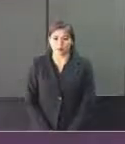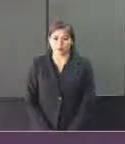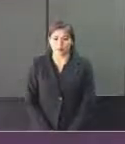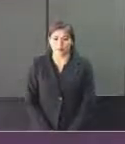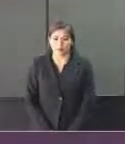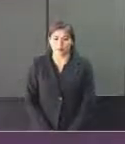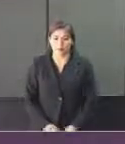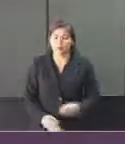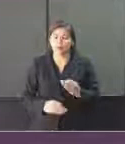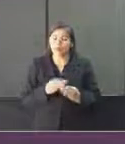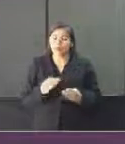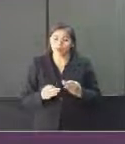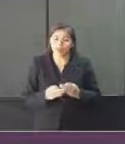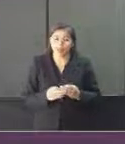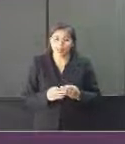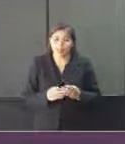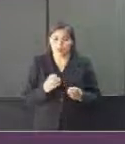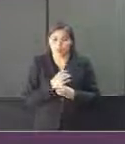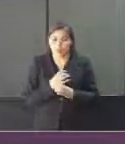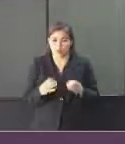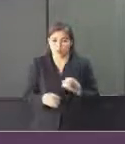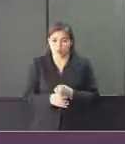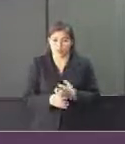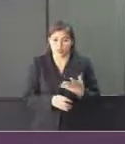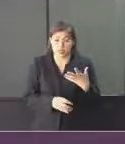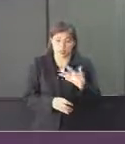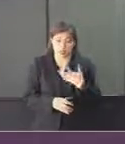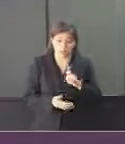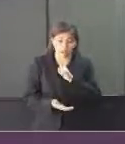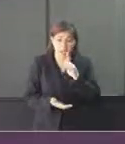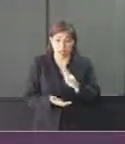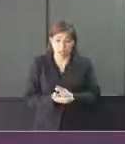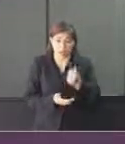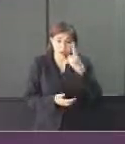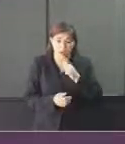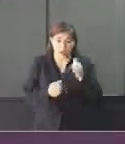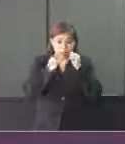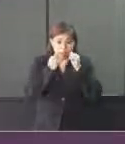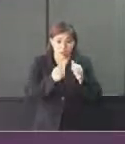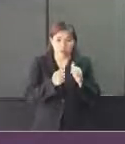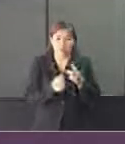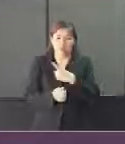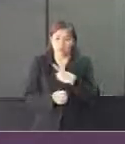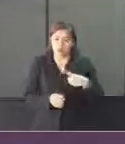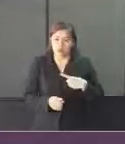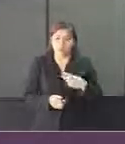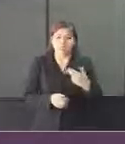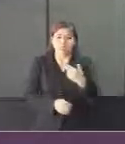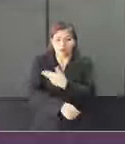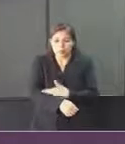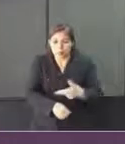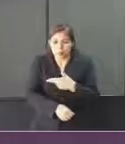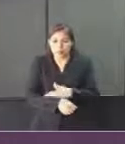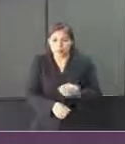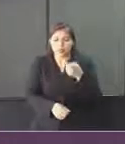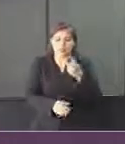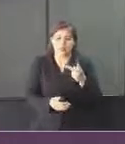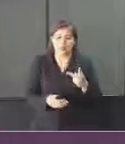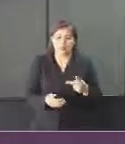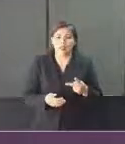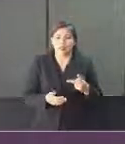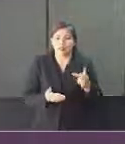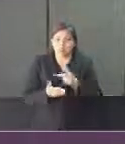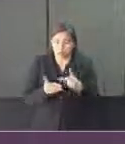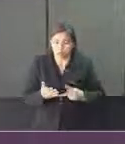the dimensions of execution of the executive branch. They should